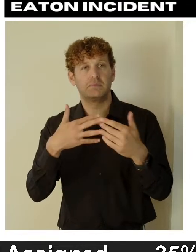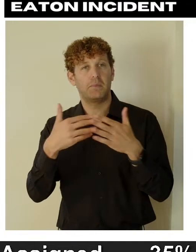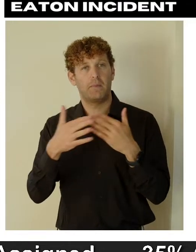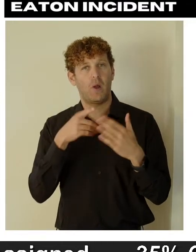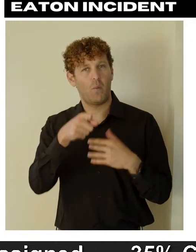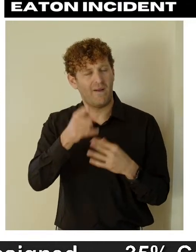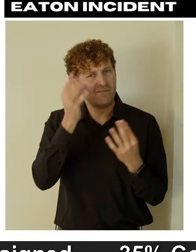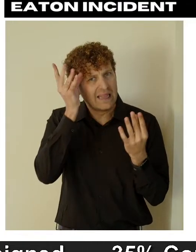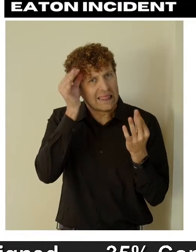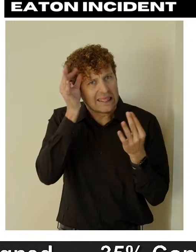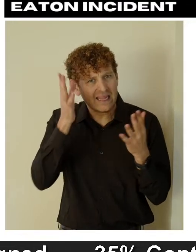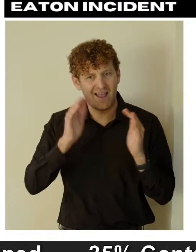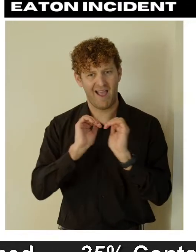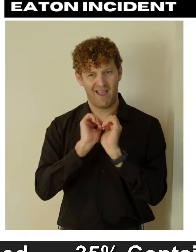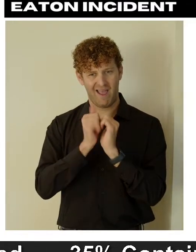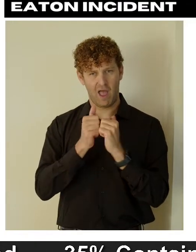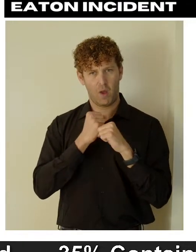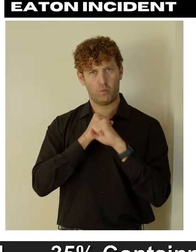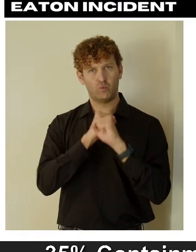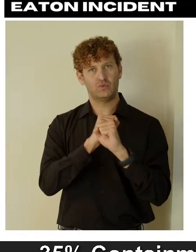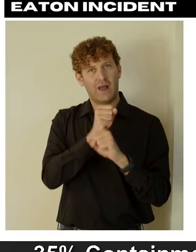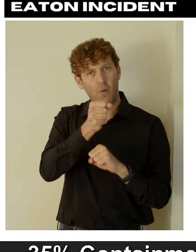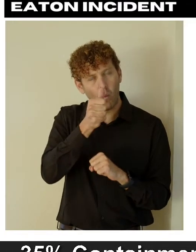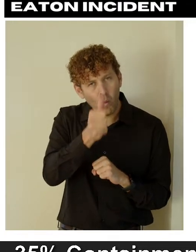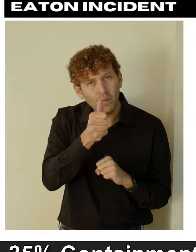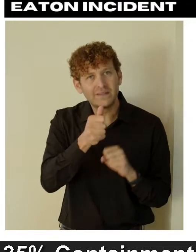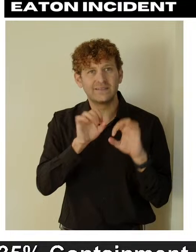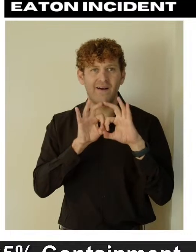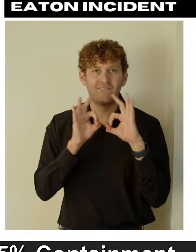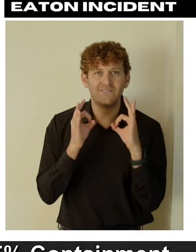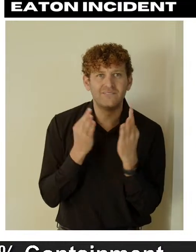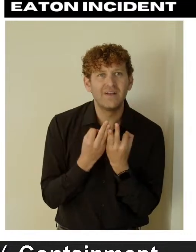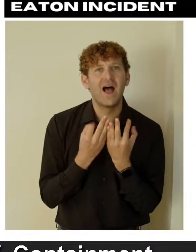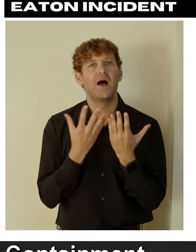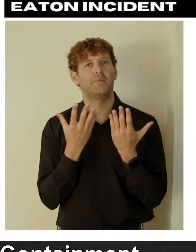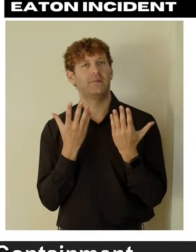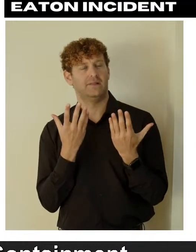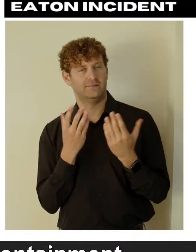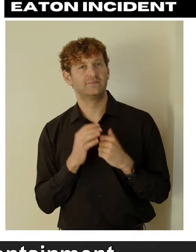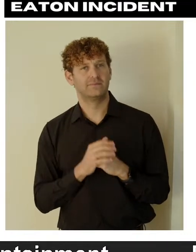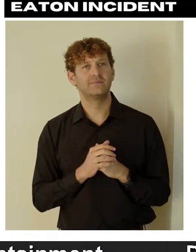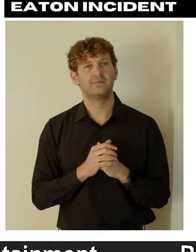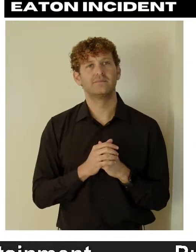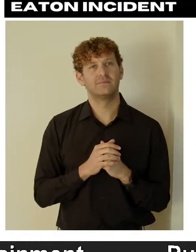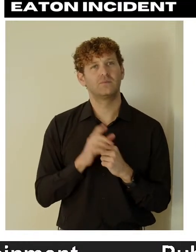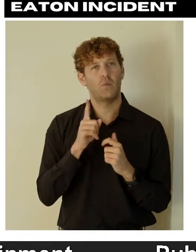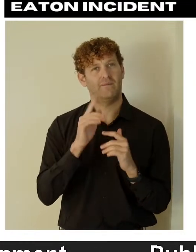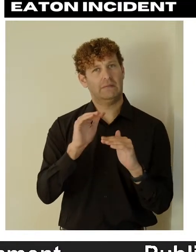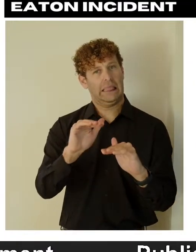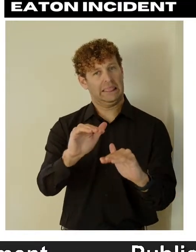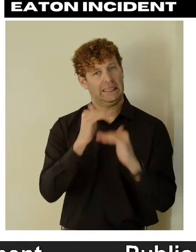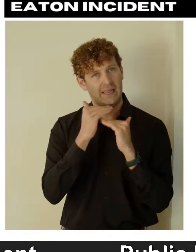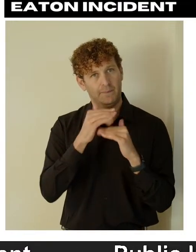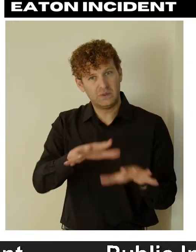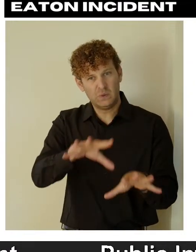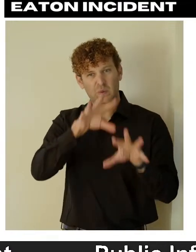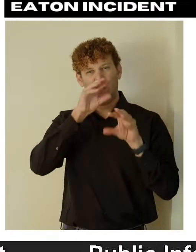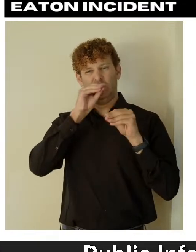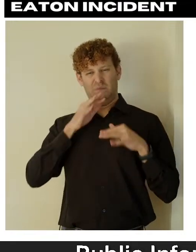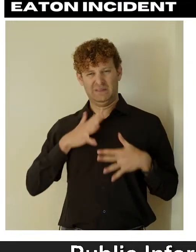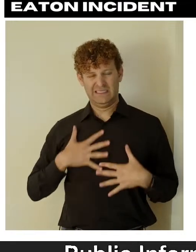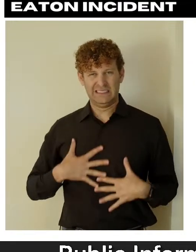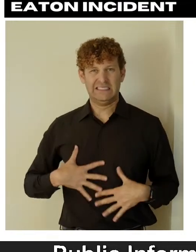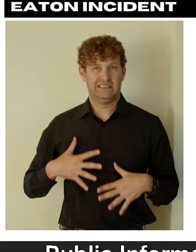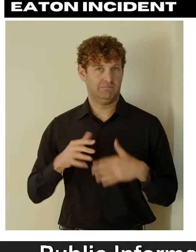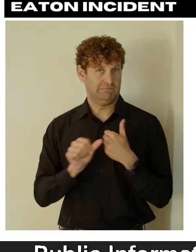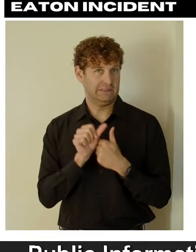yourself, to protect your family, and to limit the continuation of the insults to your lungs. If you have any questions, please reach out. I'm always available.